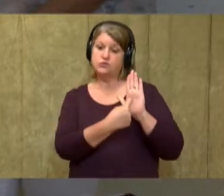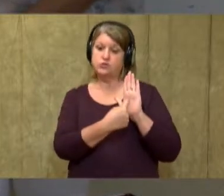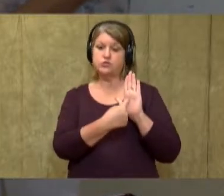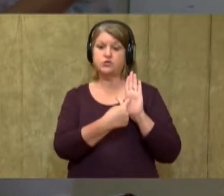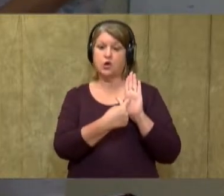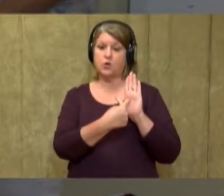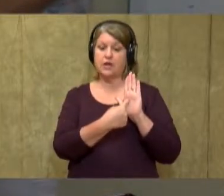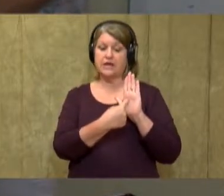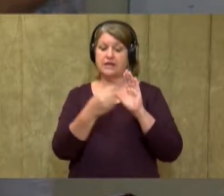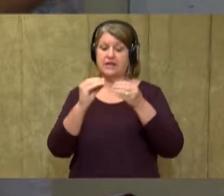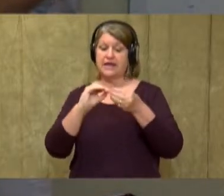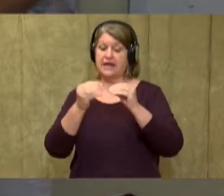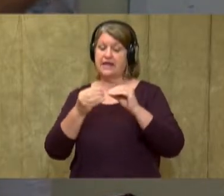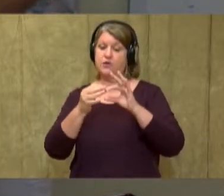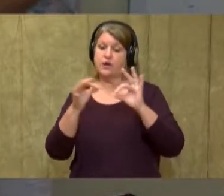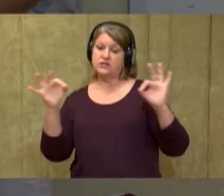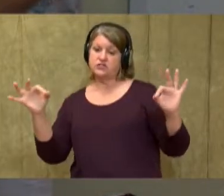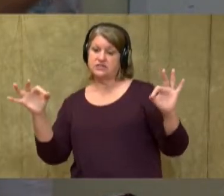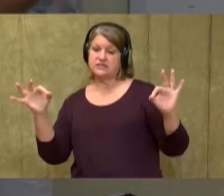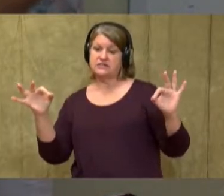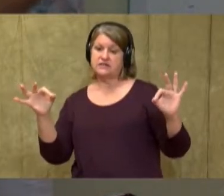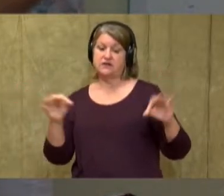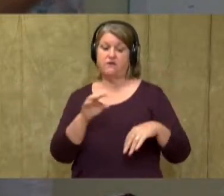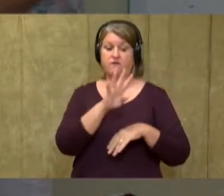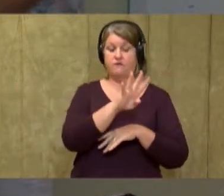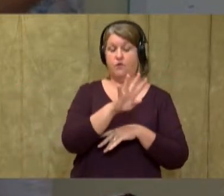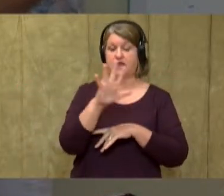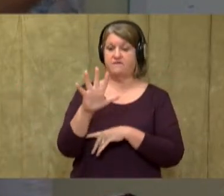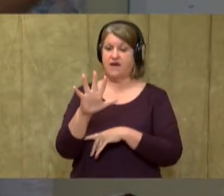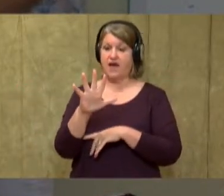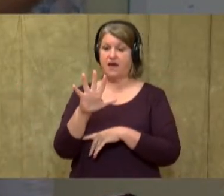the equation. 45